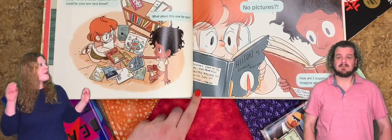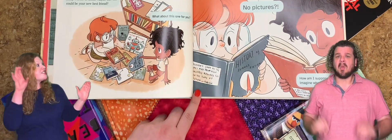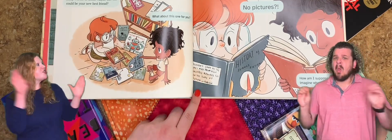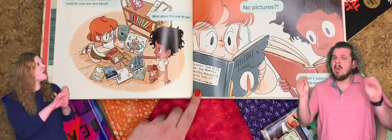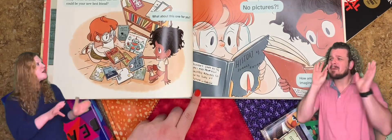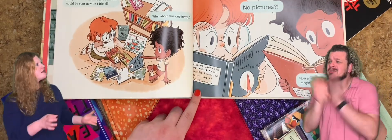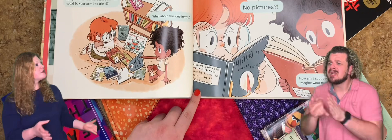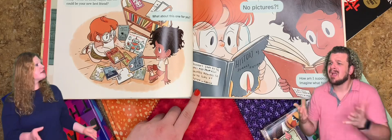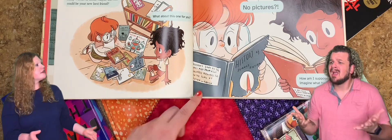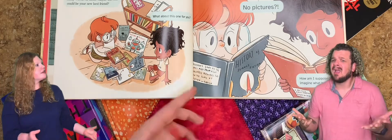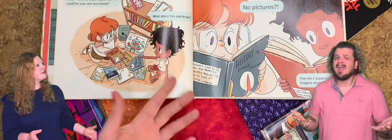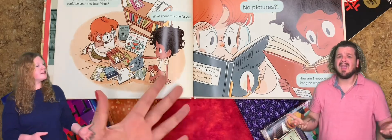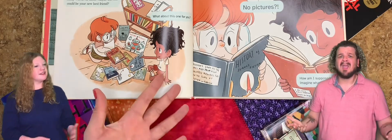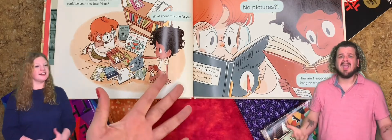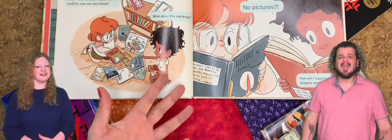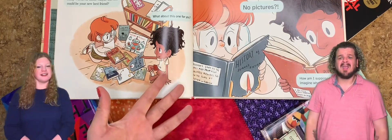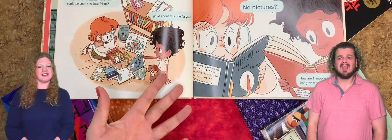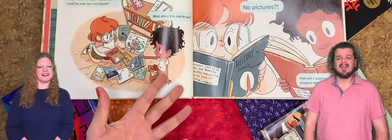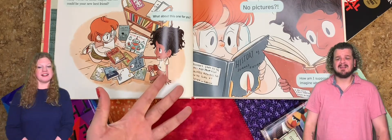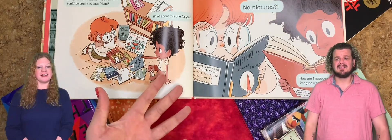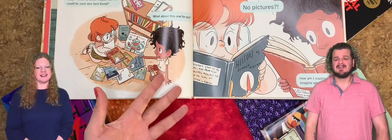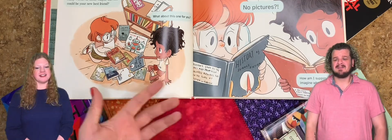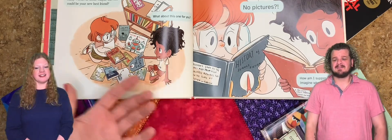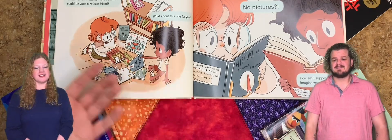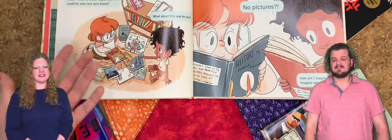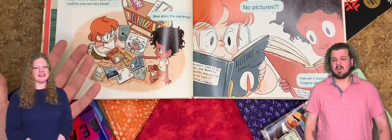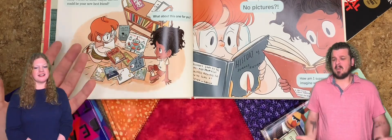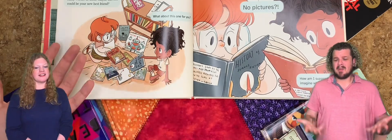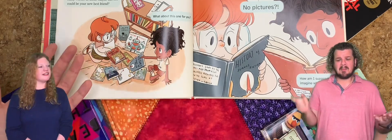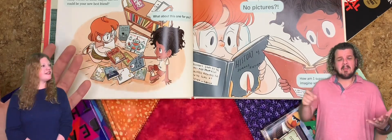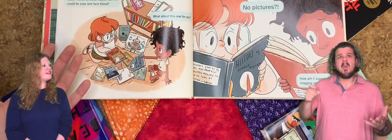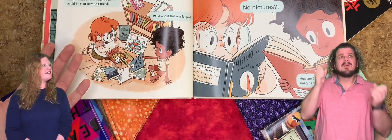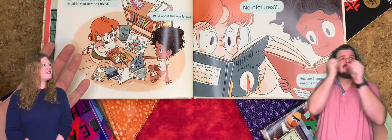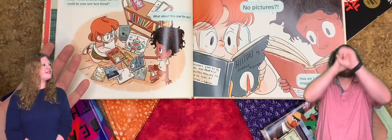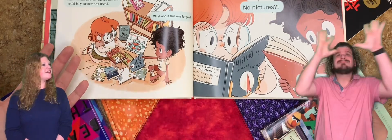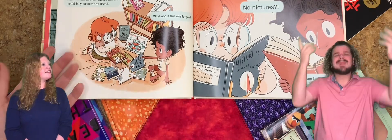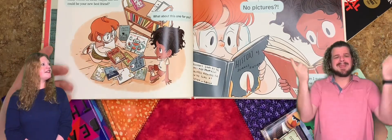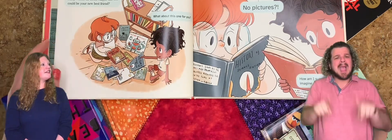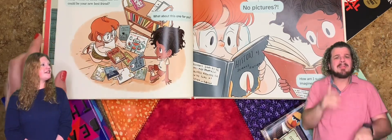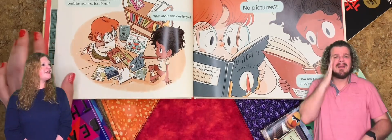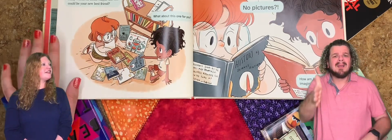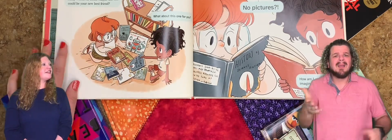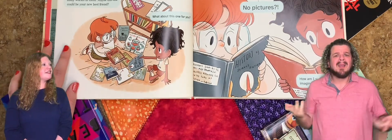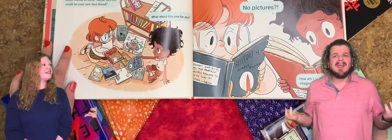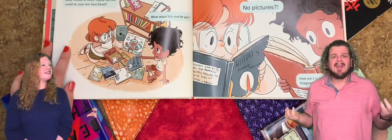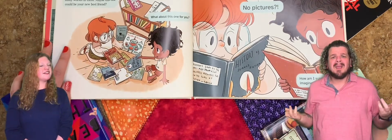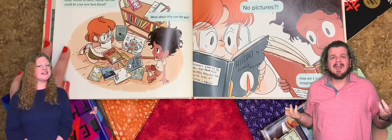No pictures! How am I supposed to imagine what happens?